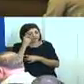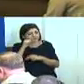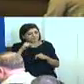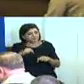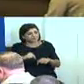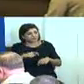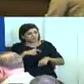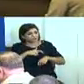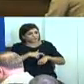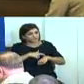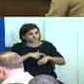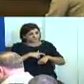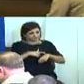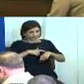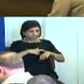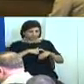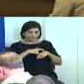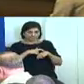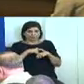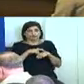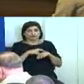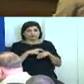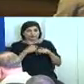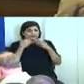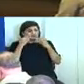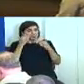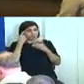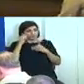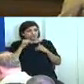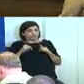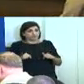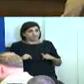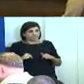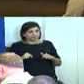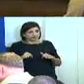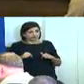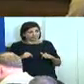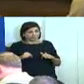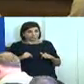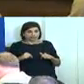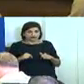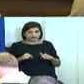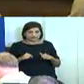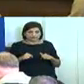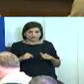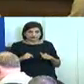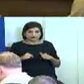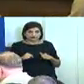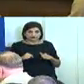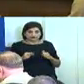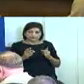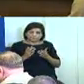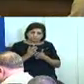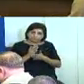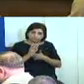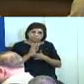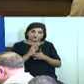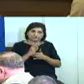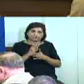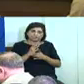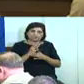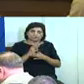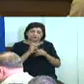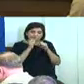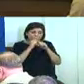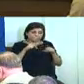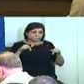time and this fellowship, and thank you for this, even though it's a rite of installation, a rite of blessing in this